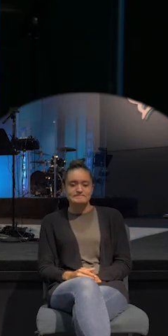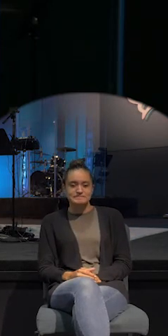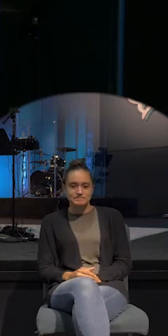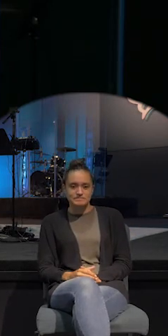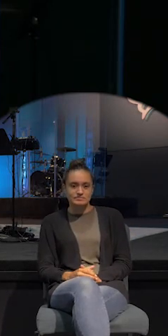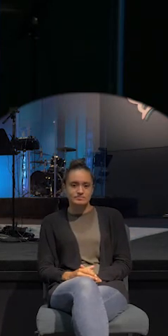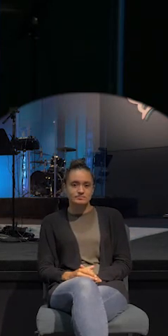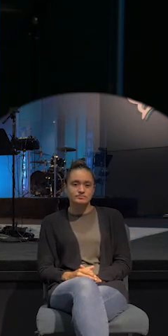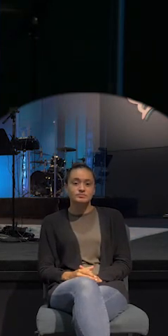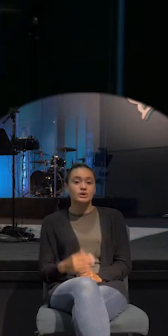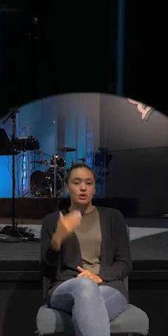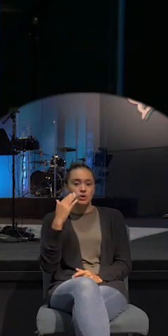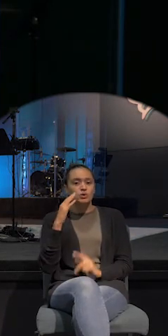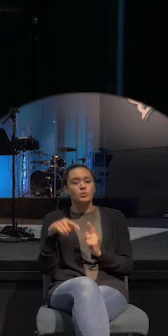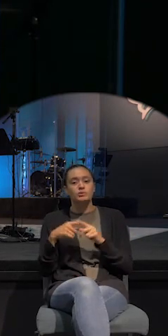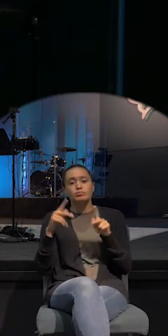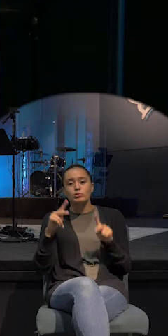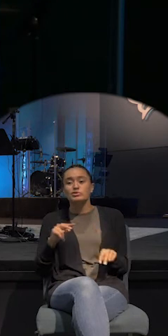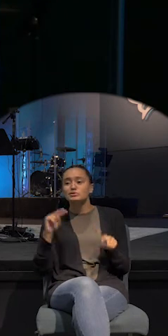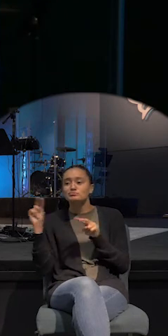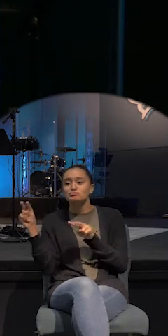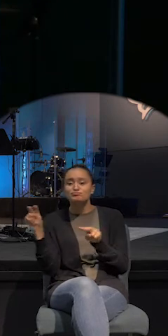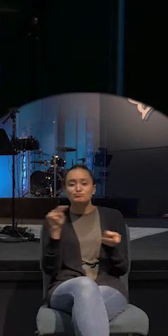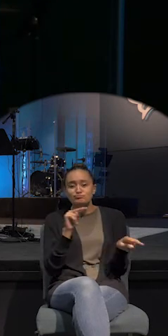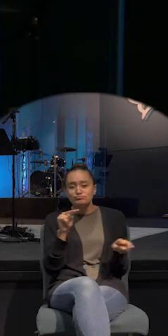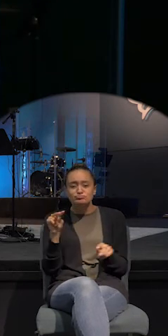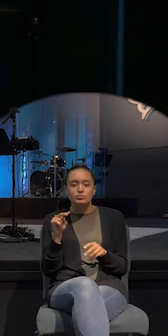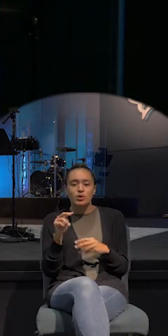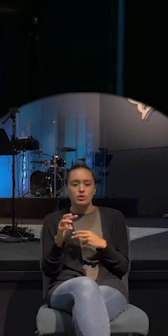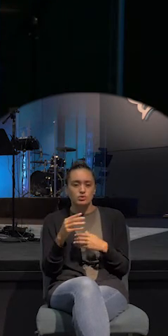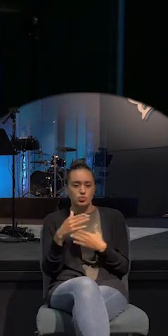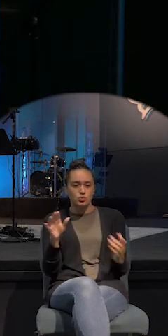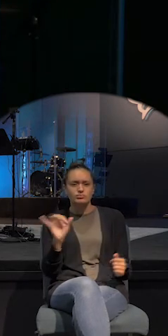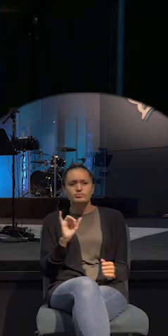You know, when somebody surveys a room, like